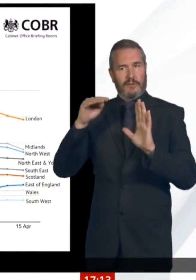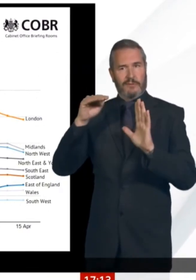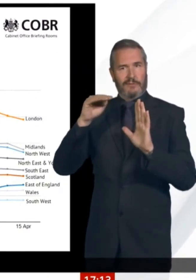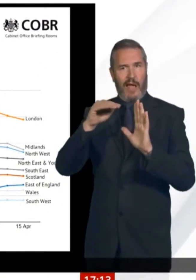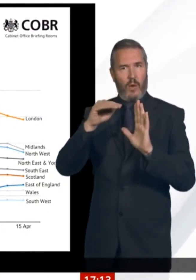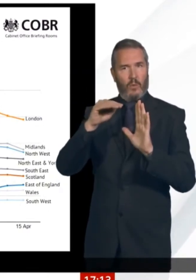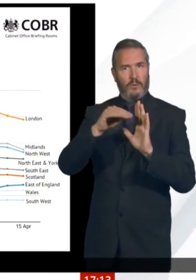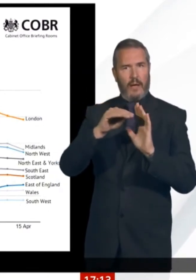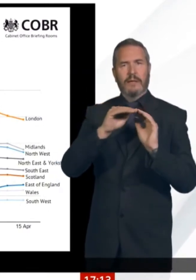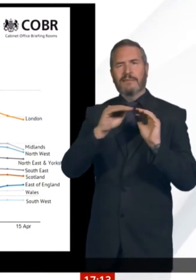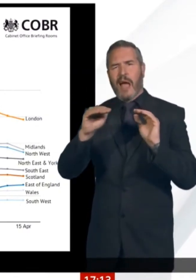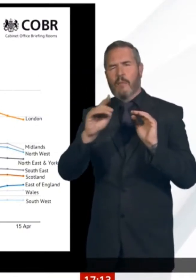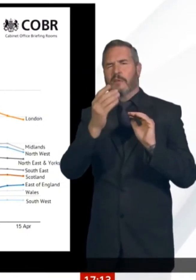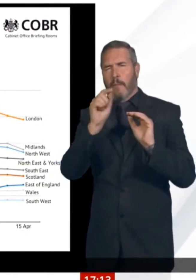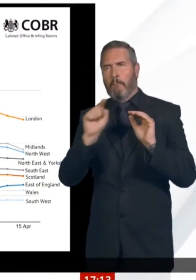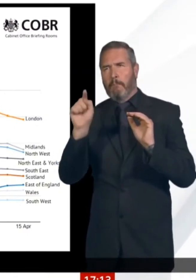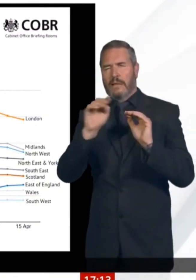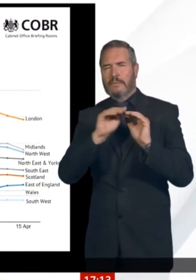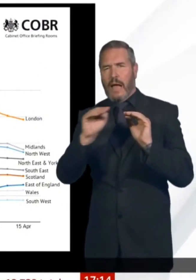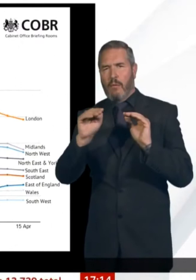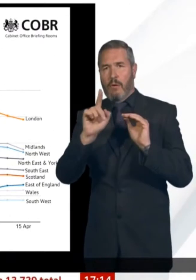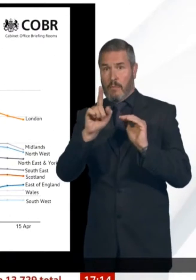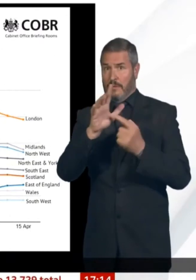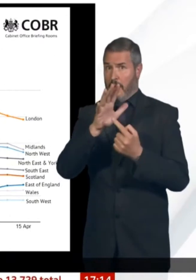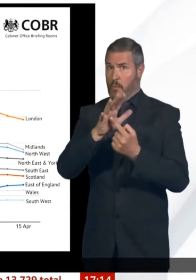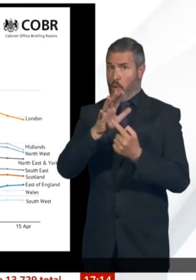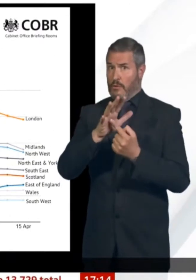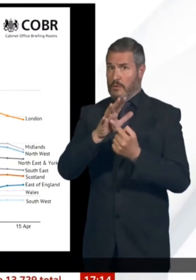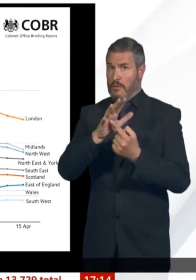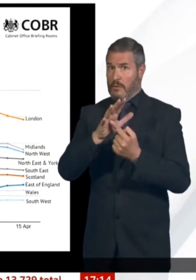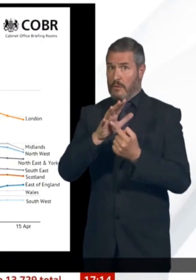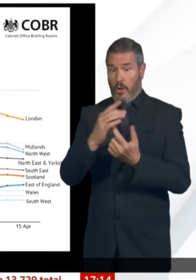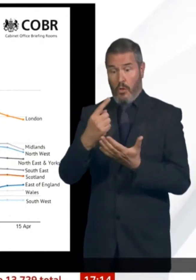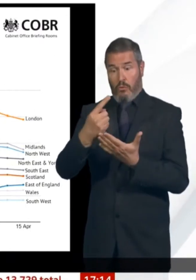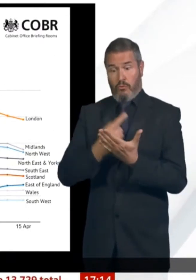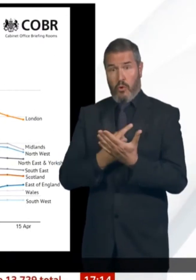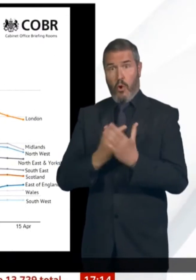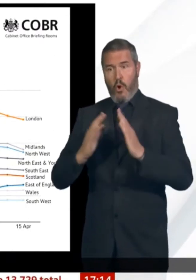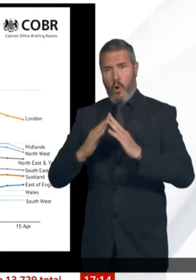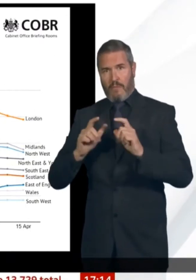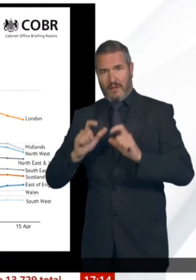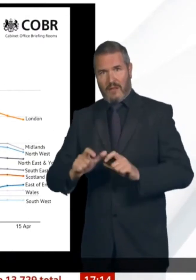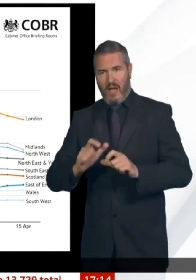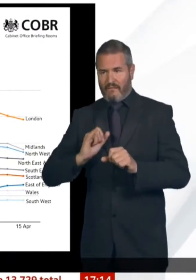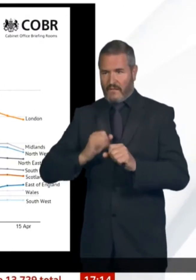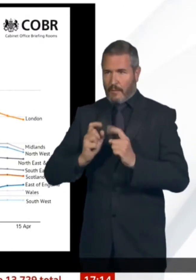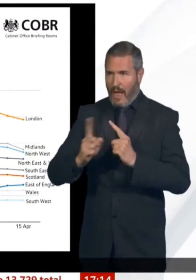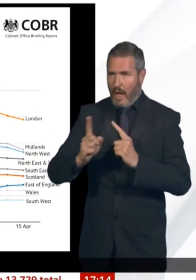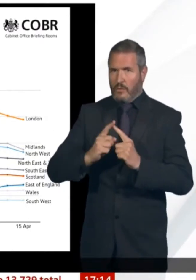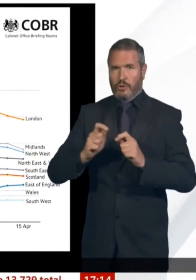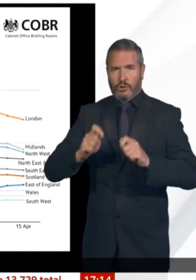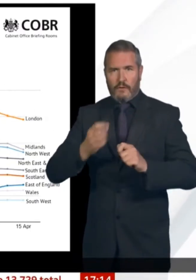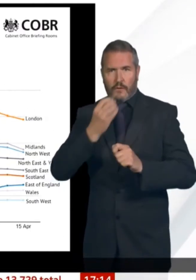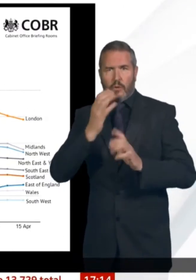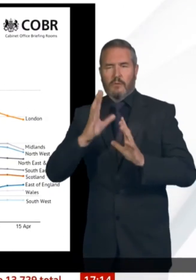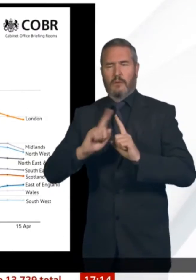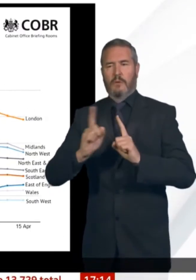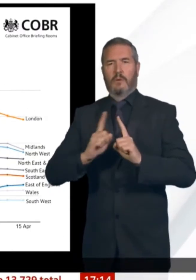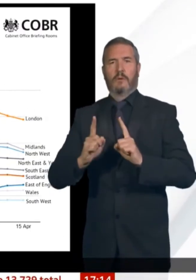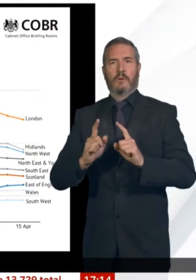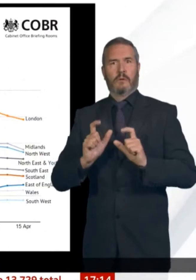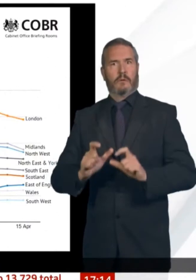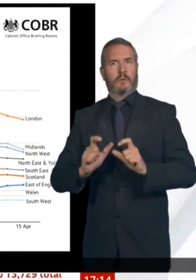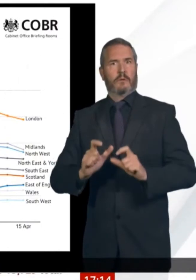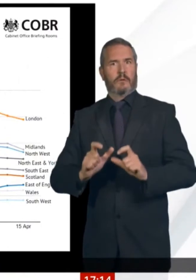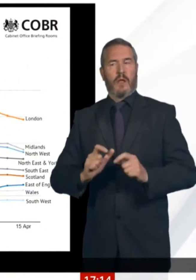to stabilise in some places, and it's important that all the measures that we're taking stay in place in order to allow us